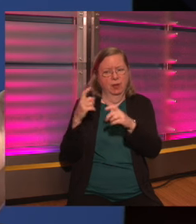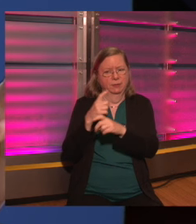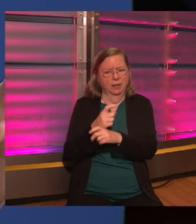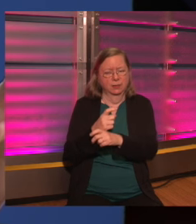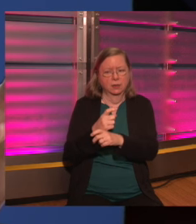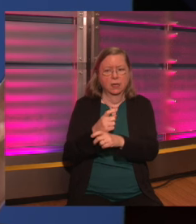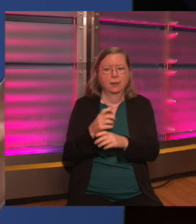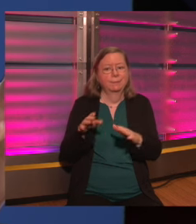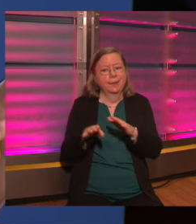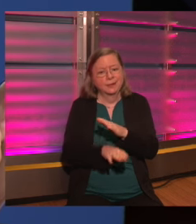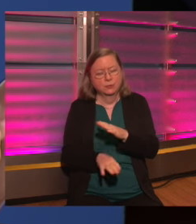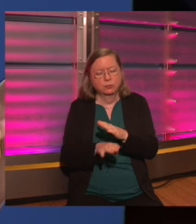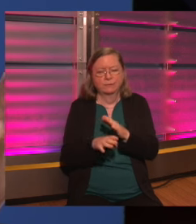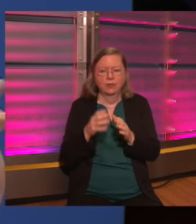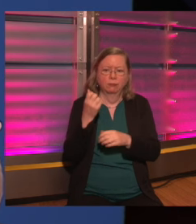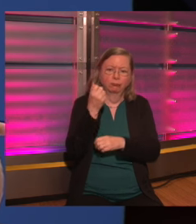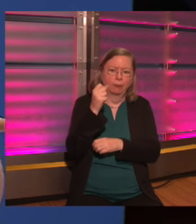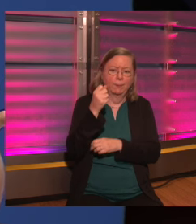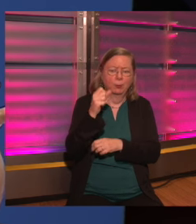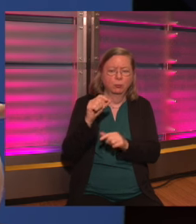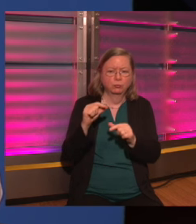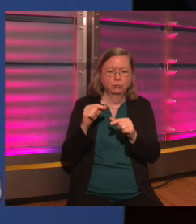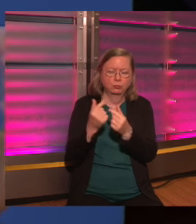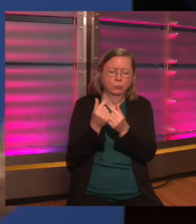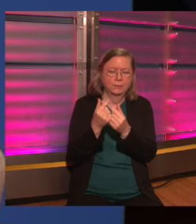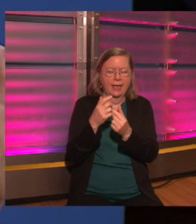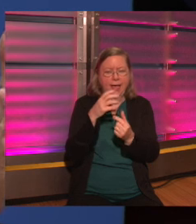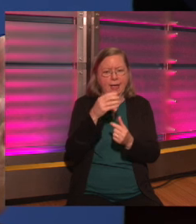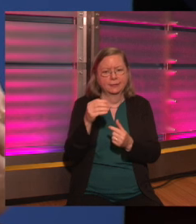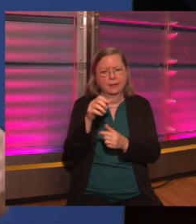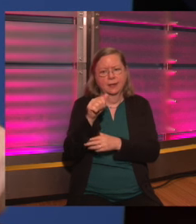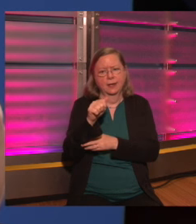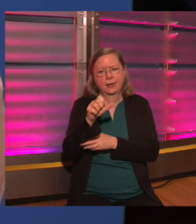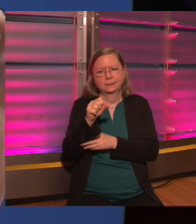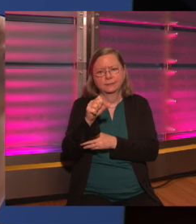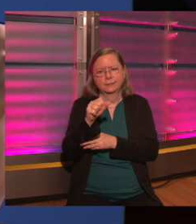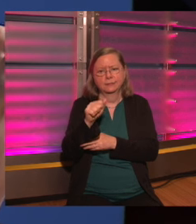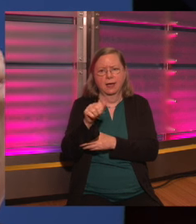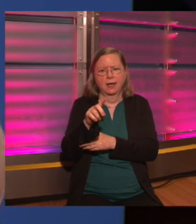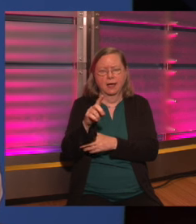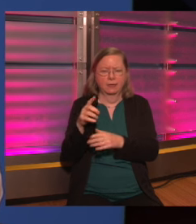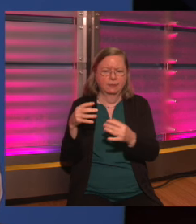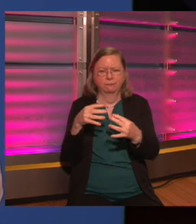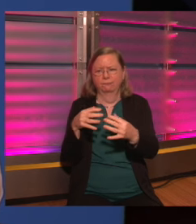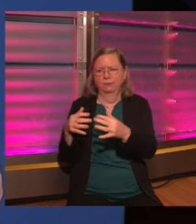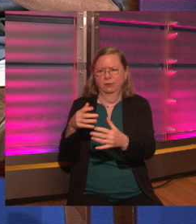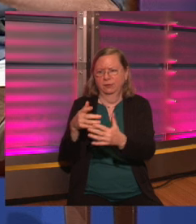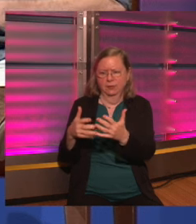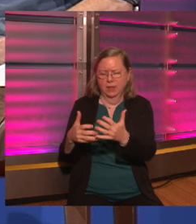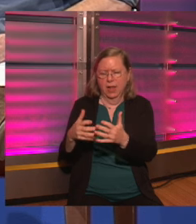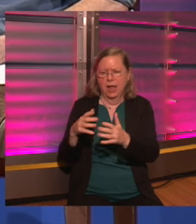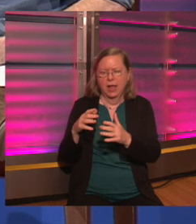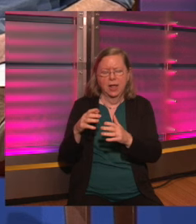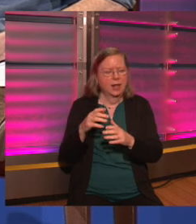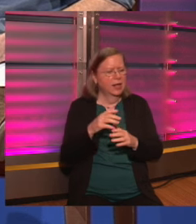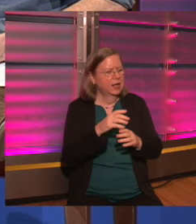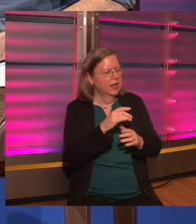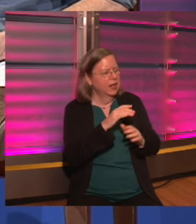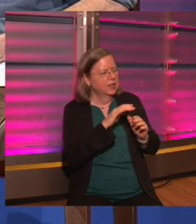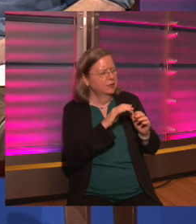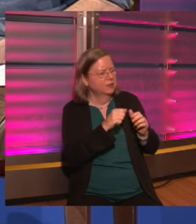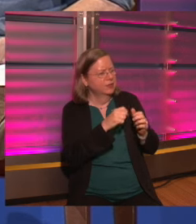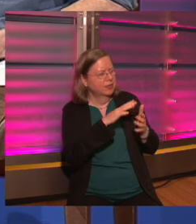rebel groups and Assad going at it and fighting very disparate rebel groups. One level above that. So, if not political, how do you see any change in that